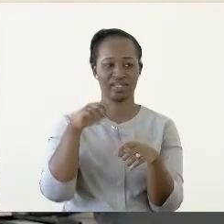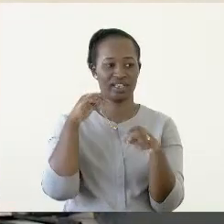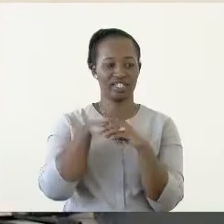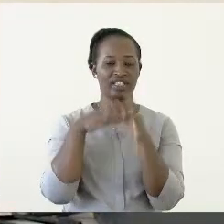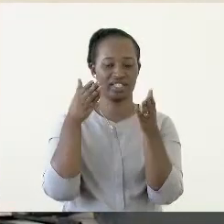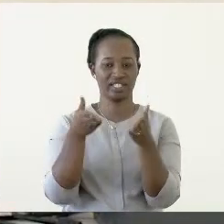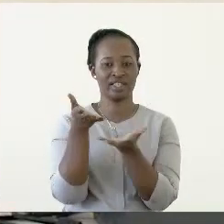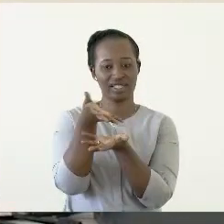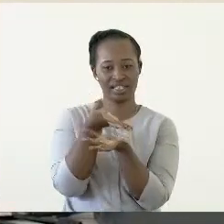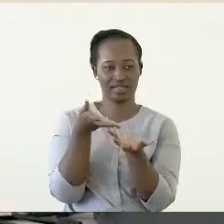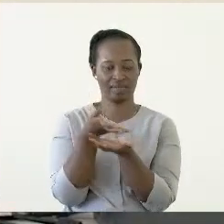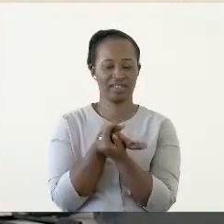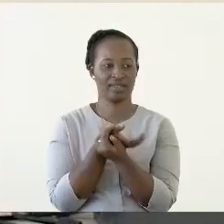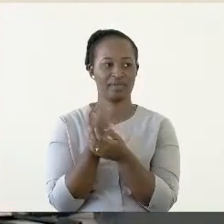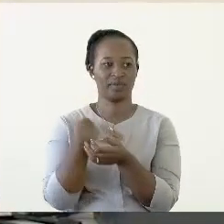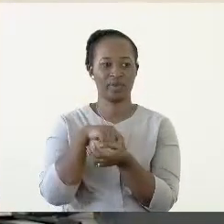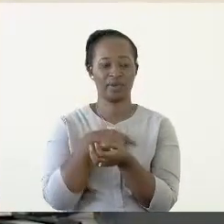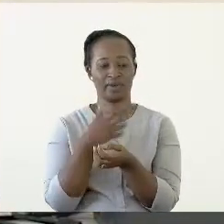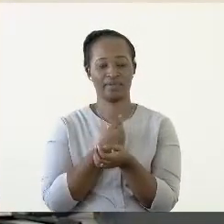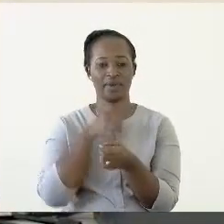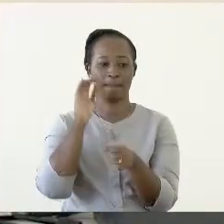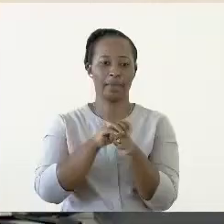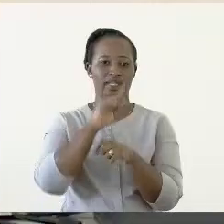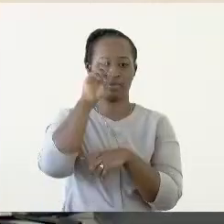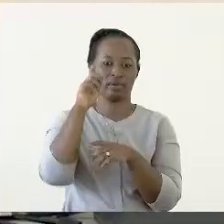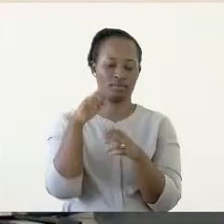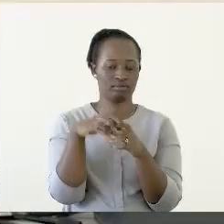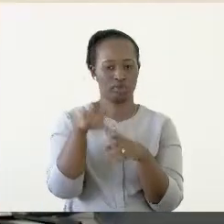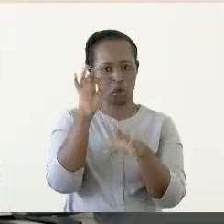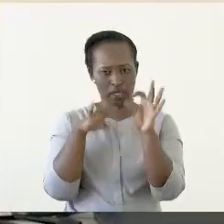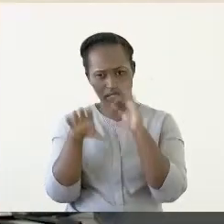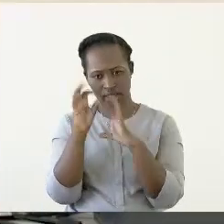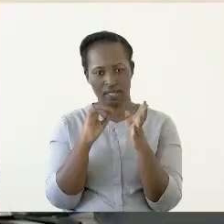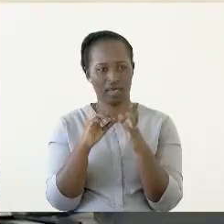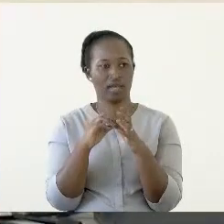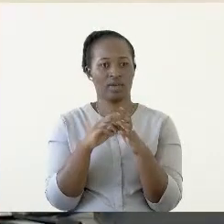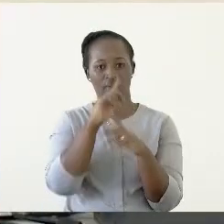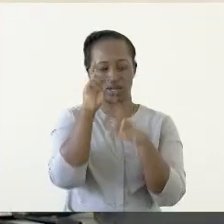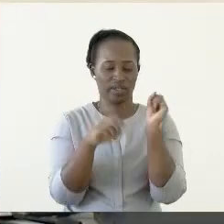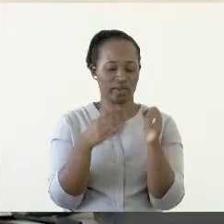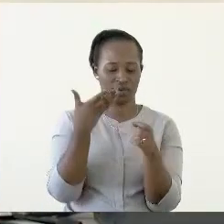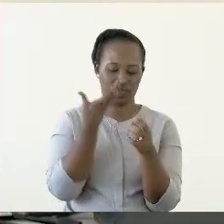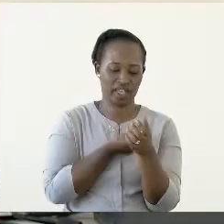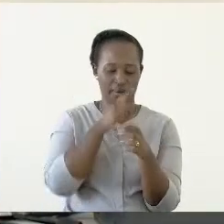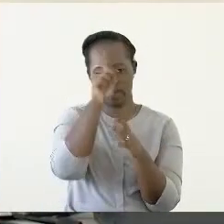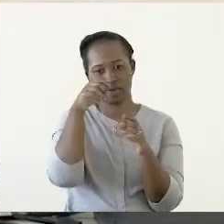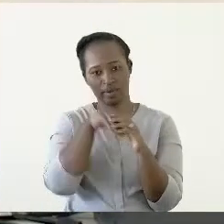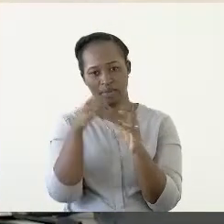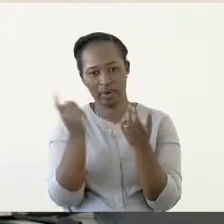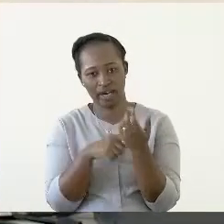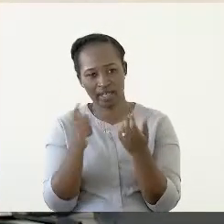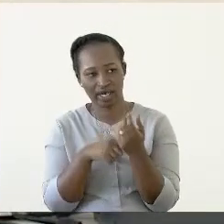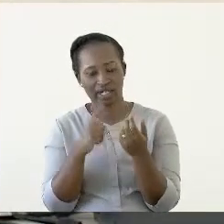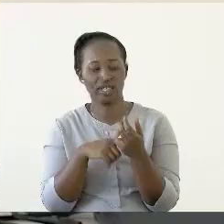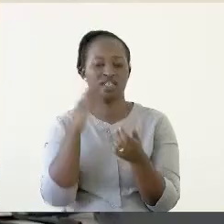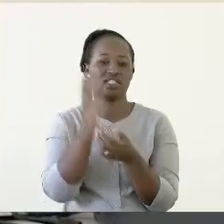assessment. We have multiple choice questions, we have questions involving calculations, some questions which